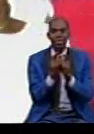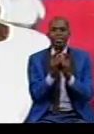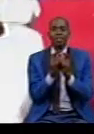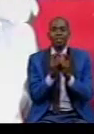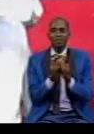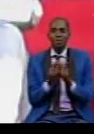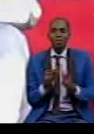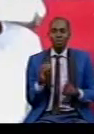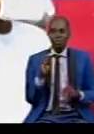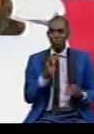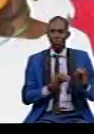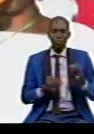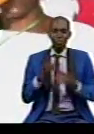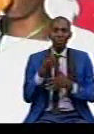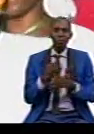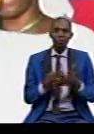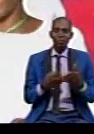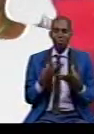be alive.